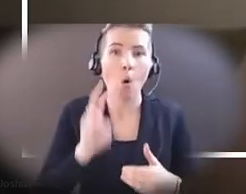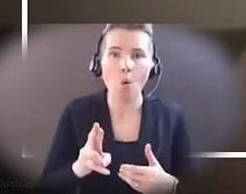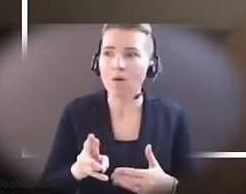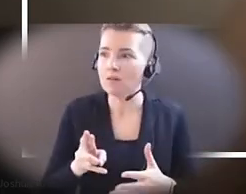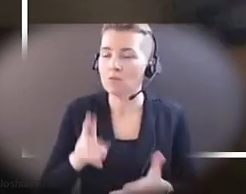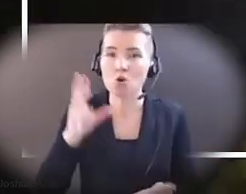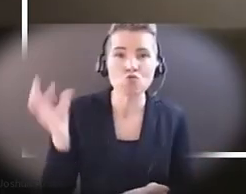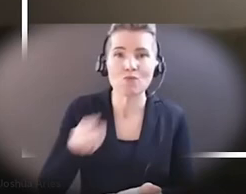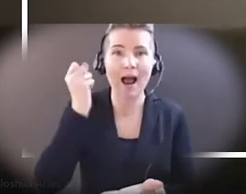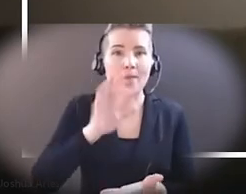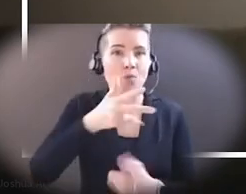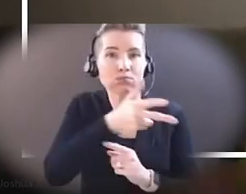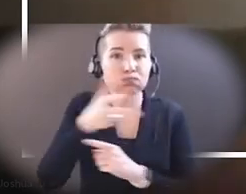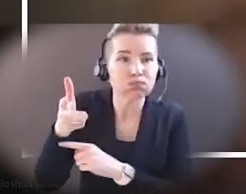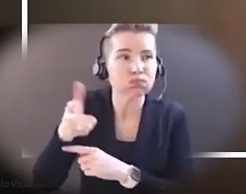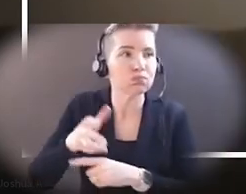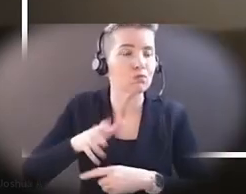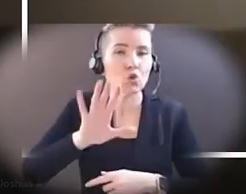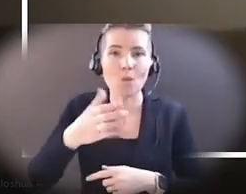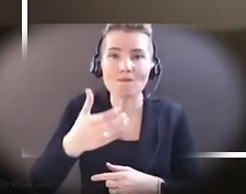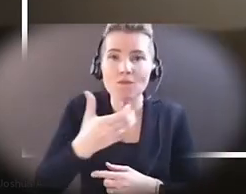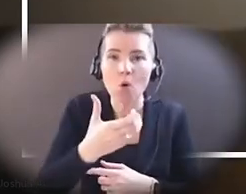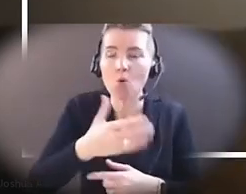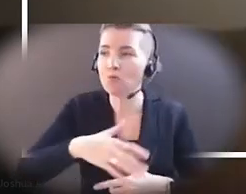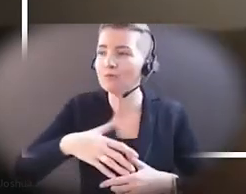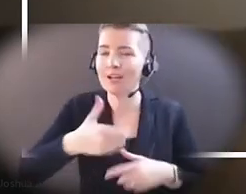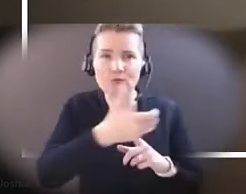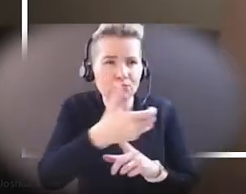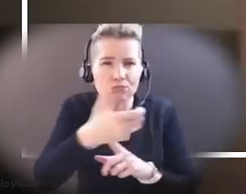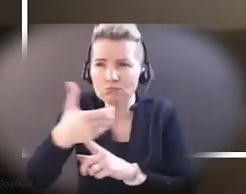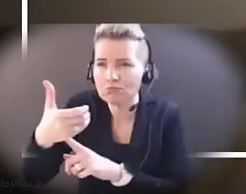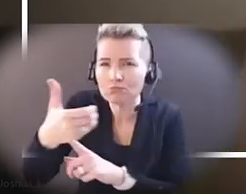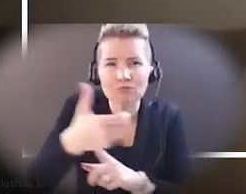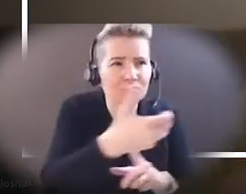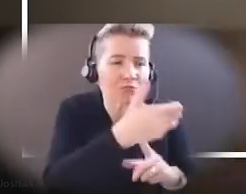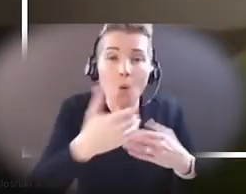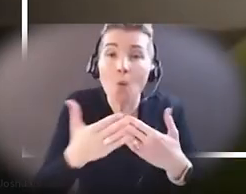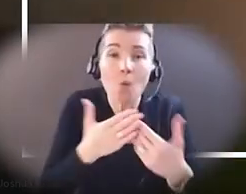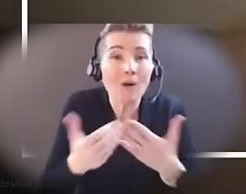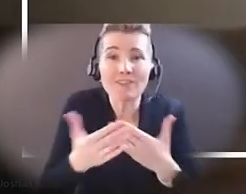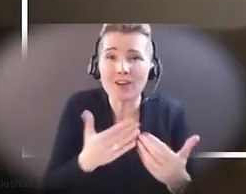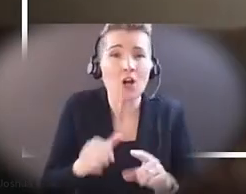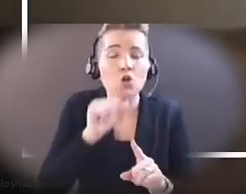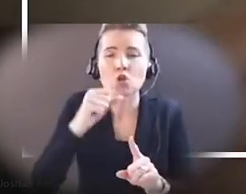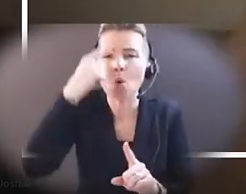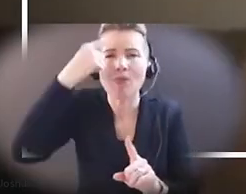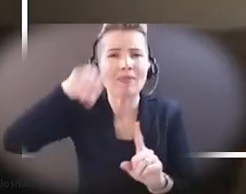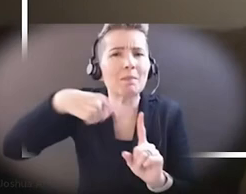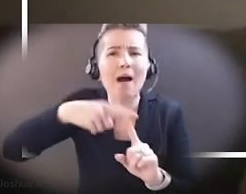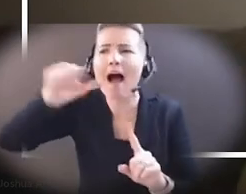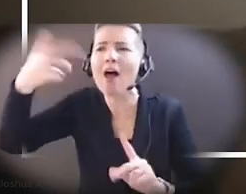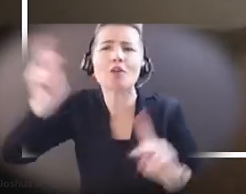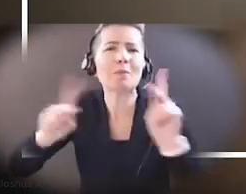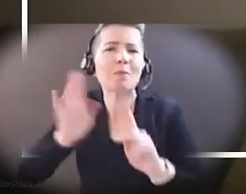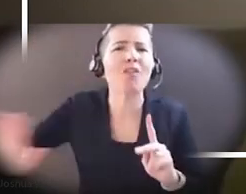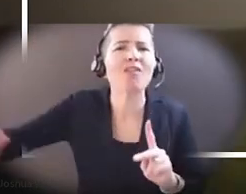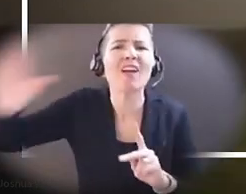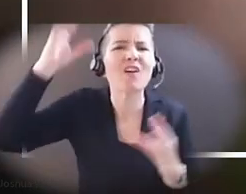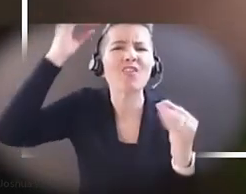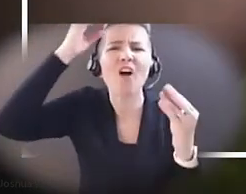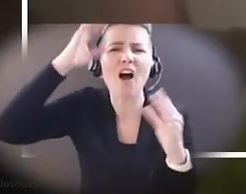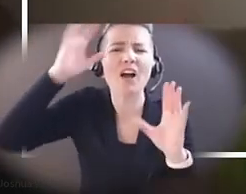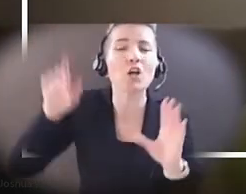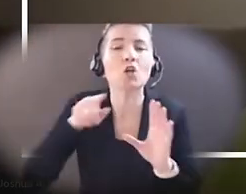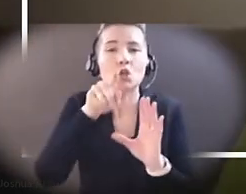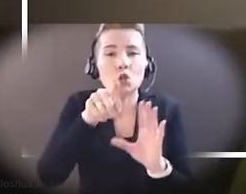phone and start shooting. Work with what you have, and really don't mind what people think of you. Just make something that you want to see put